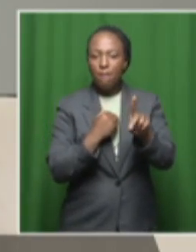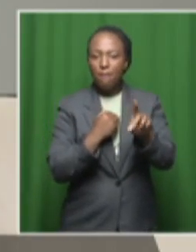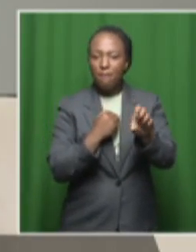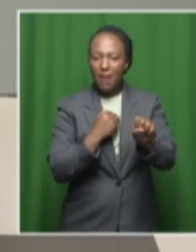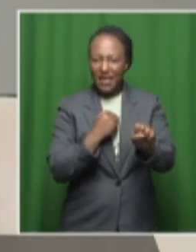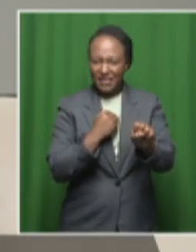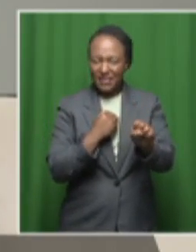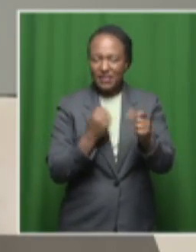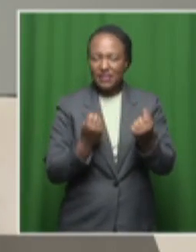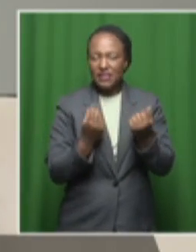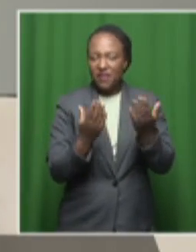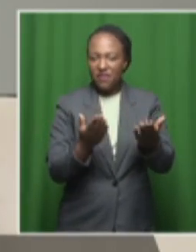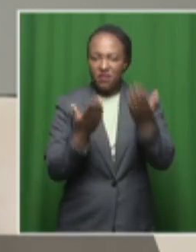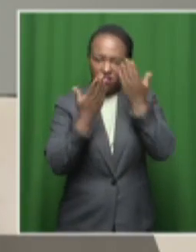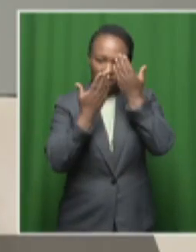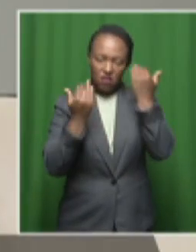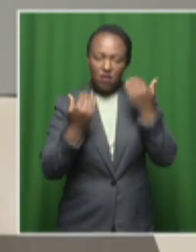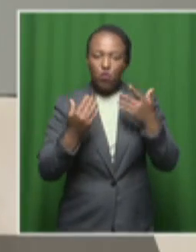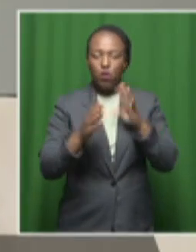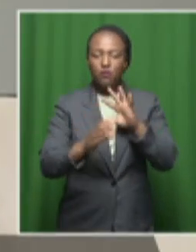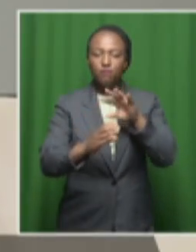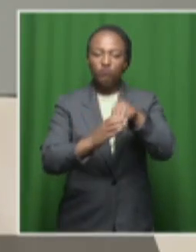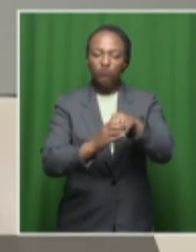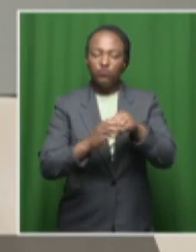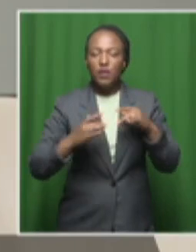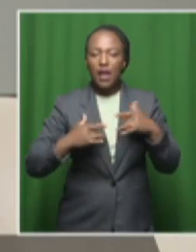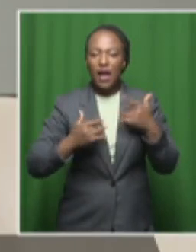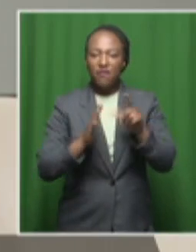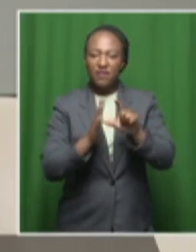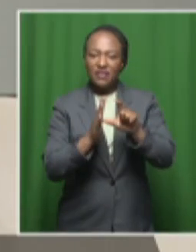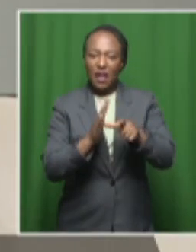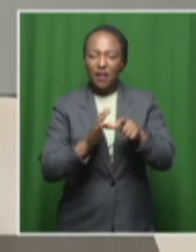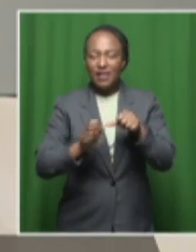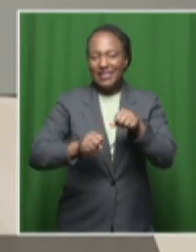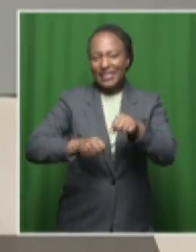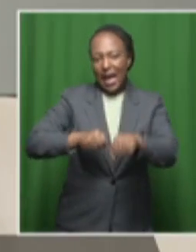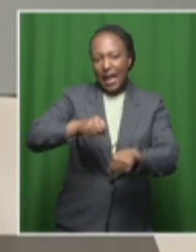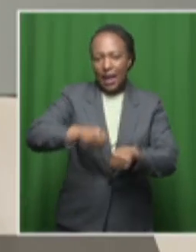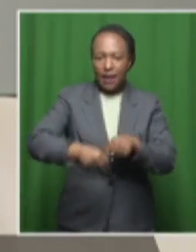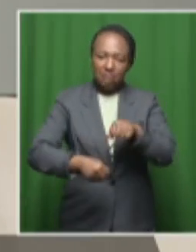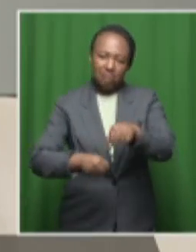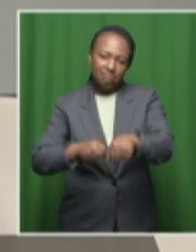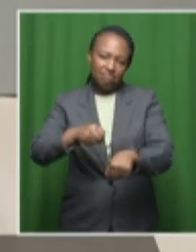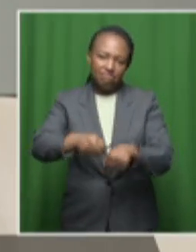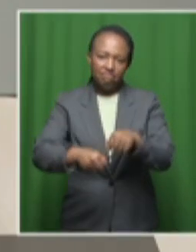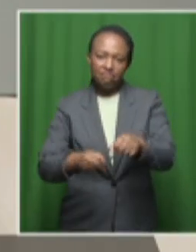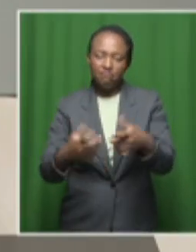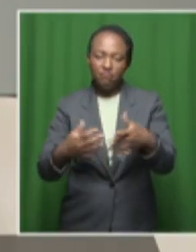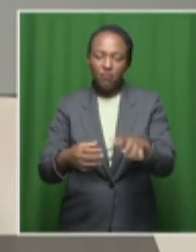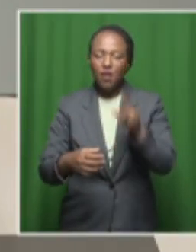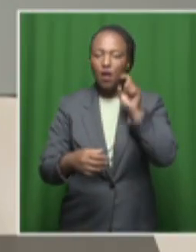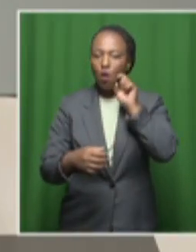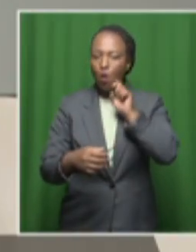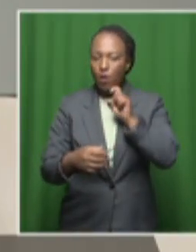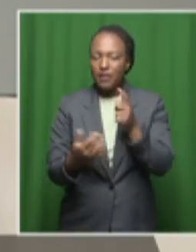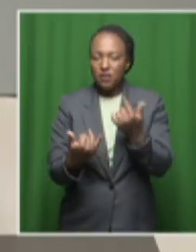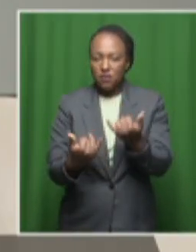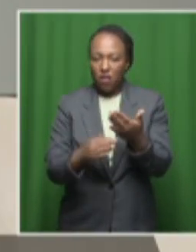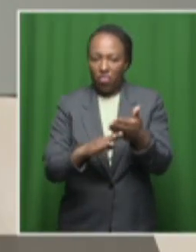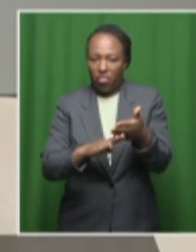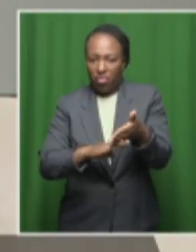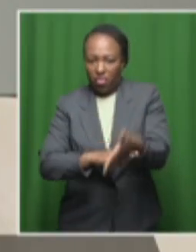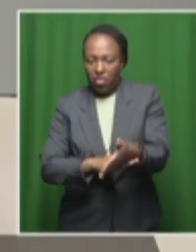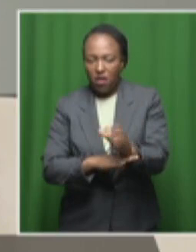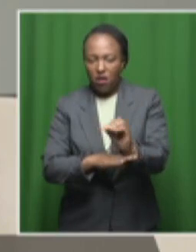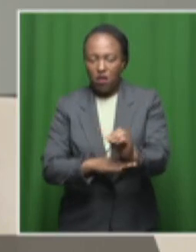involved in the lifestyle type of events, the cycling event, which is the biggest one that we have and the oldest one that we have. So we want to